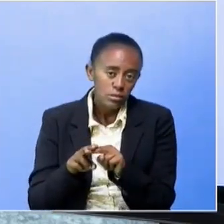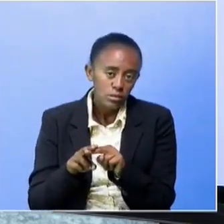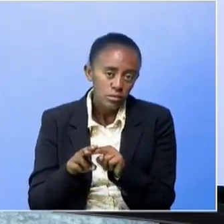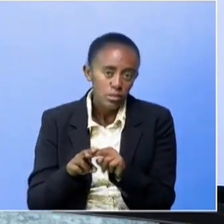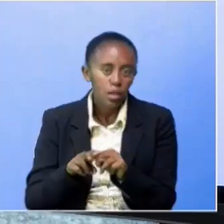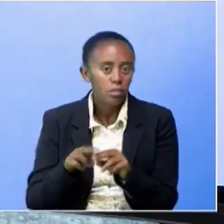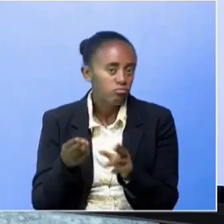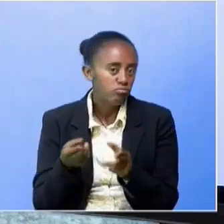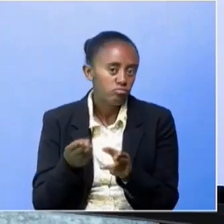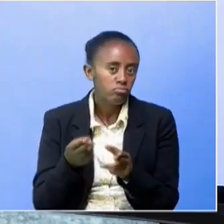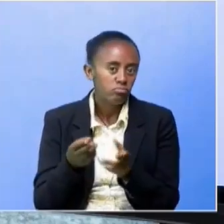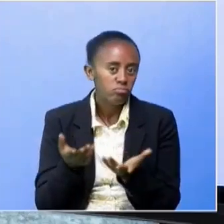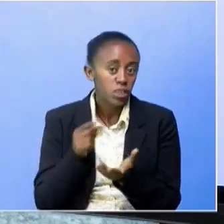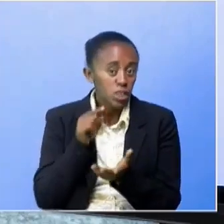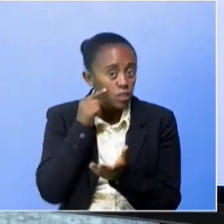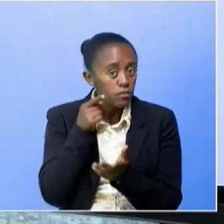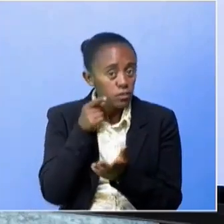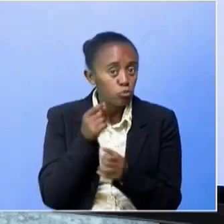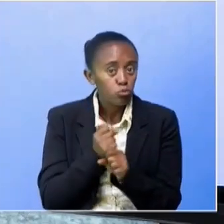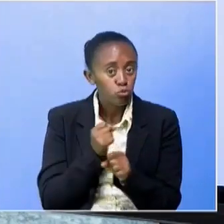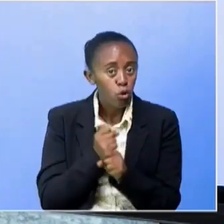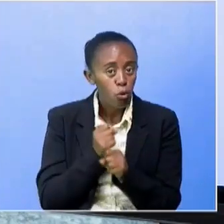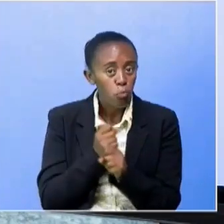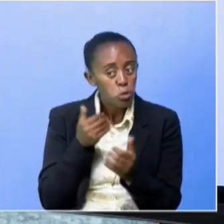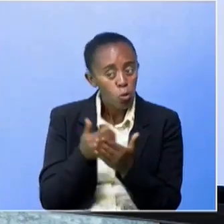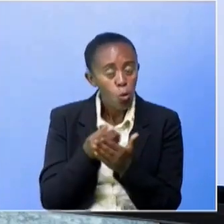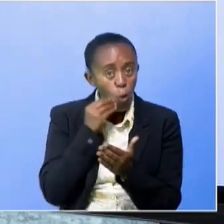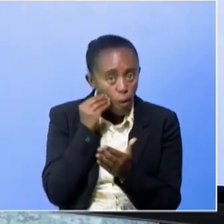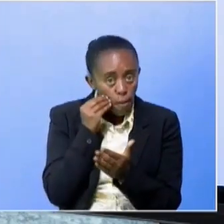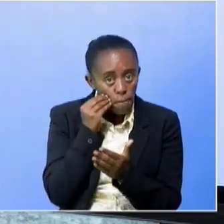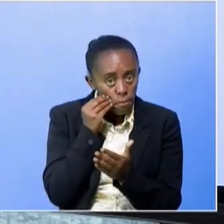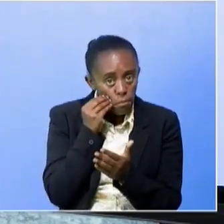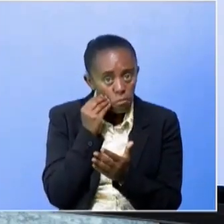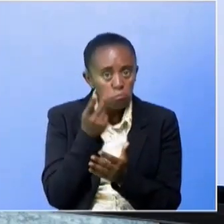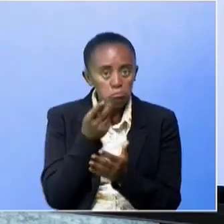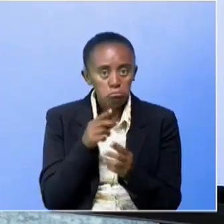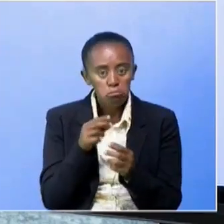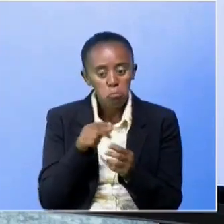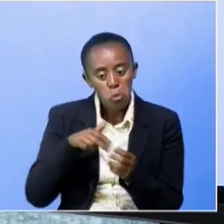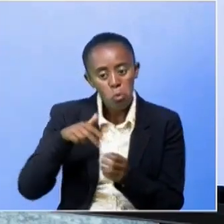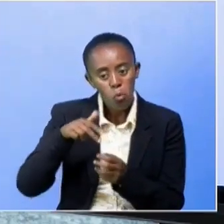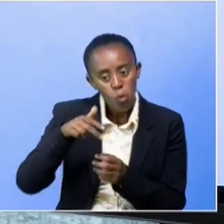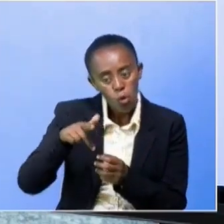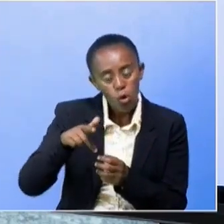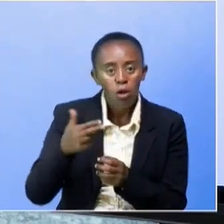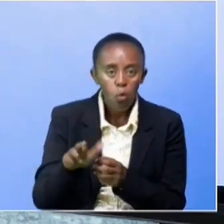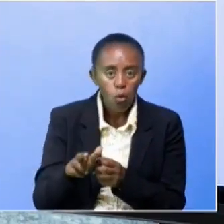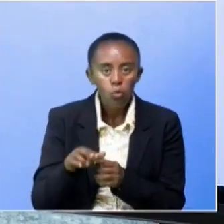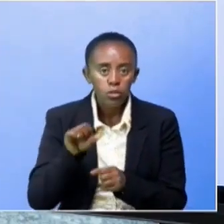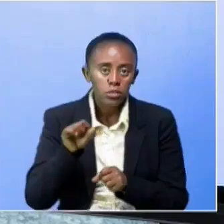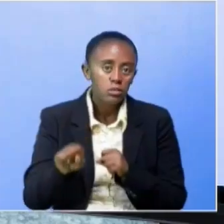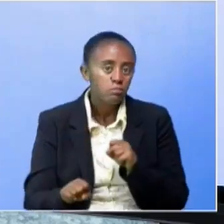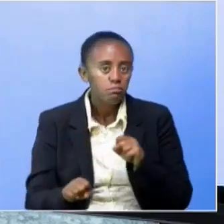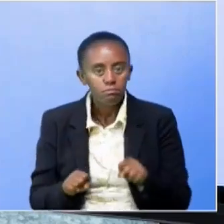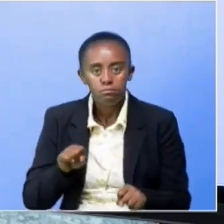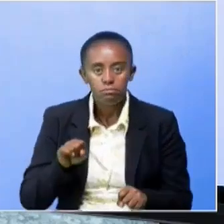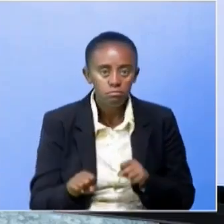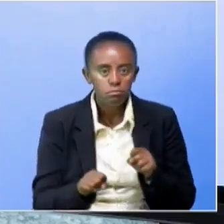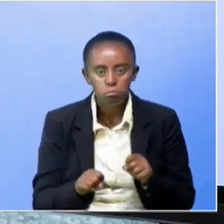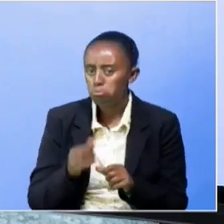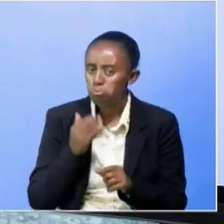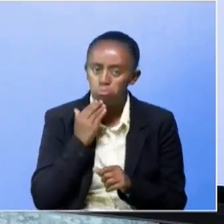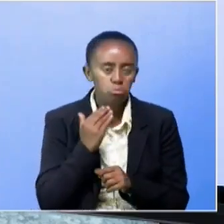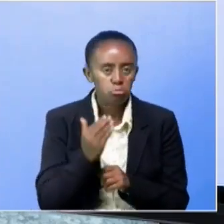So if your job is near your home, and if you take a walk or if you cycle, and it would be